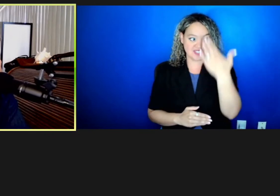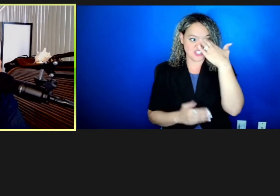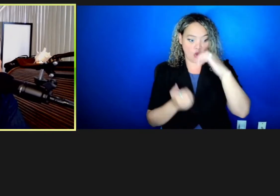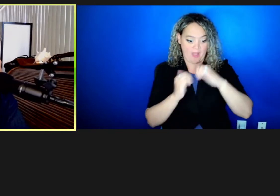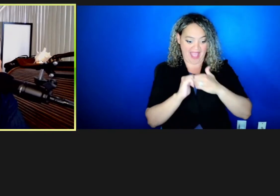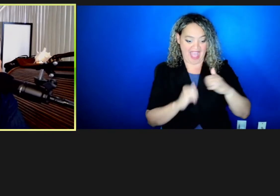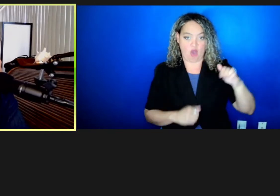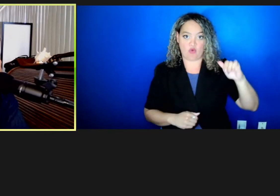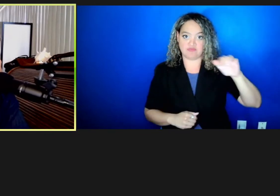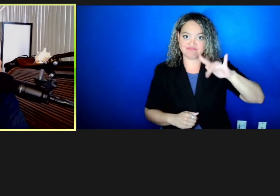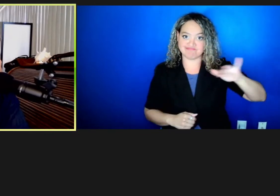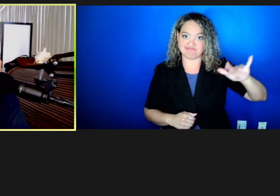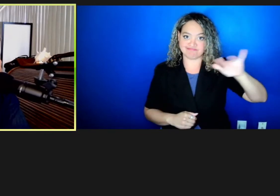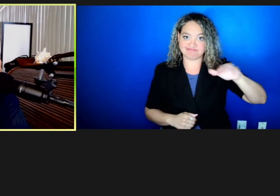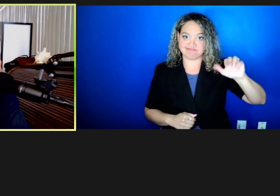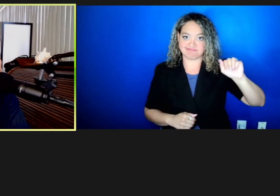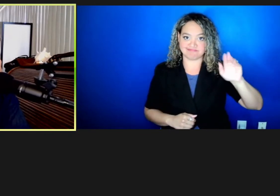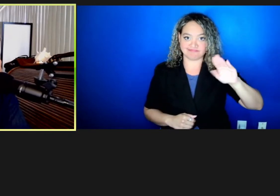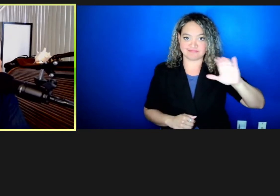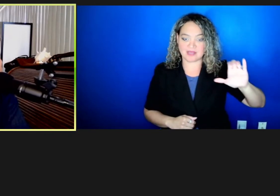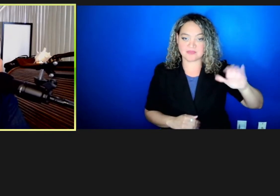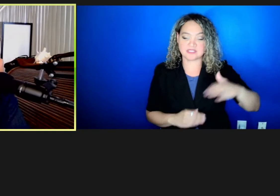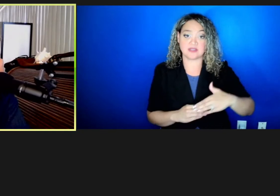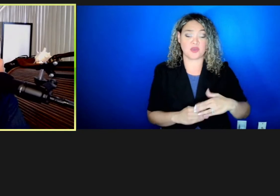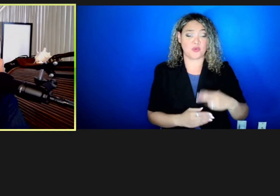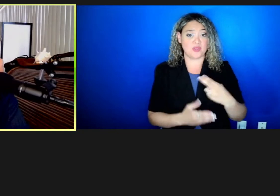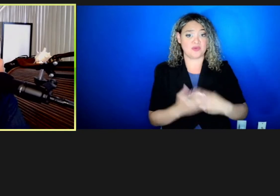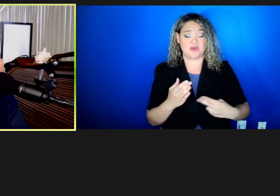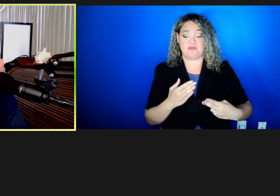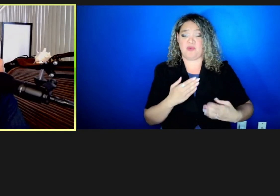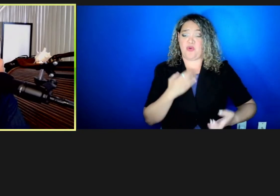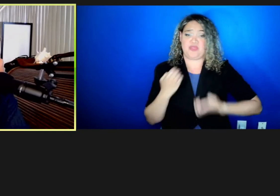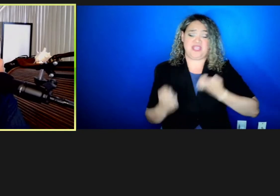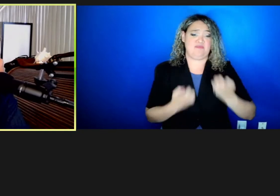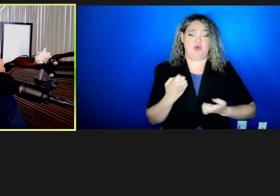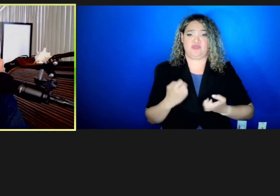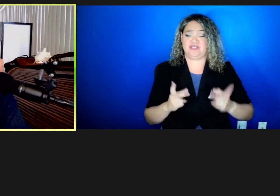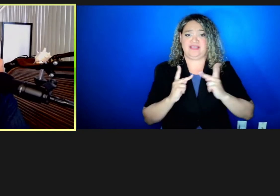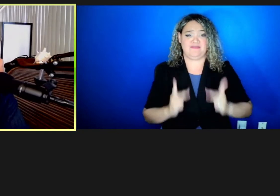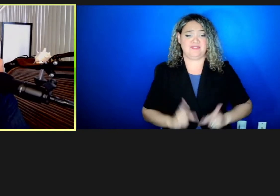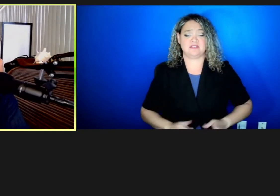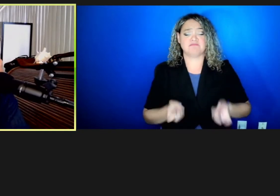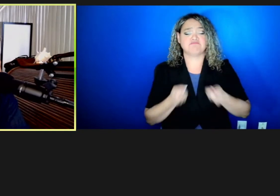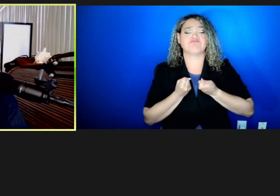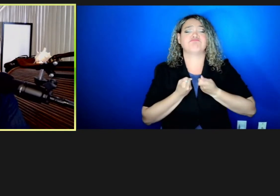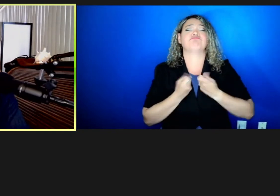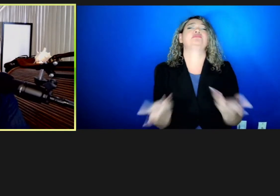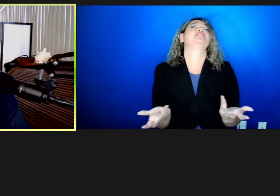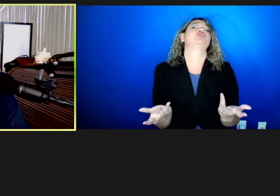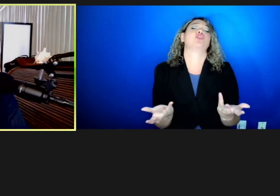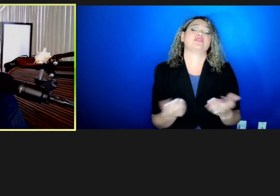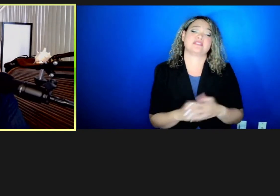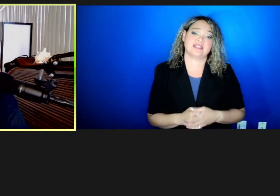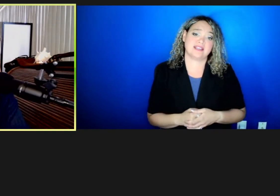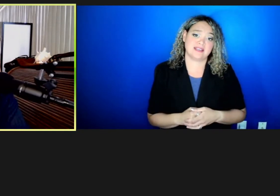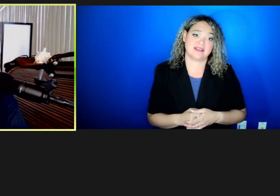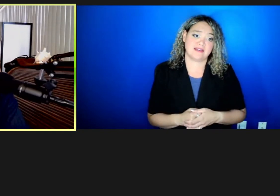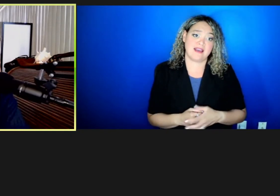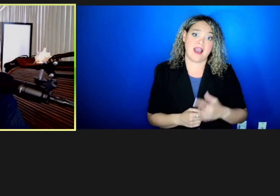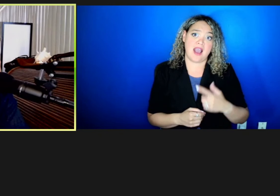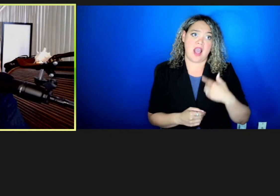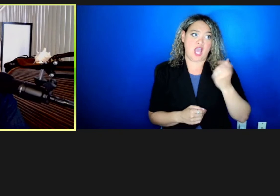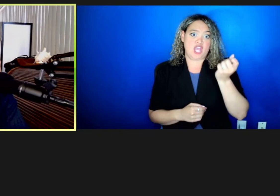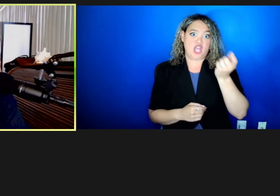fingerspell. We were both emotionally and physically spent. I realized that she was telling me to